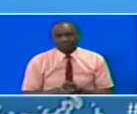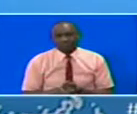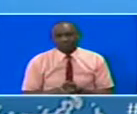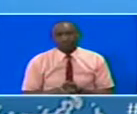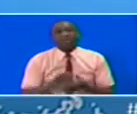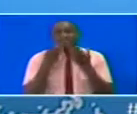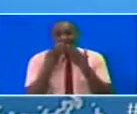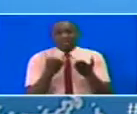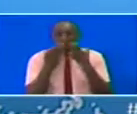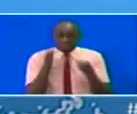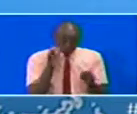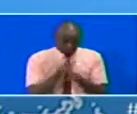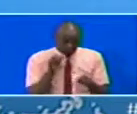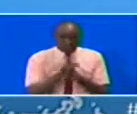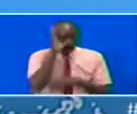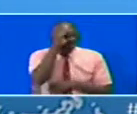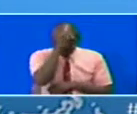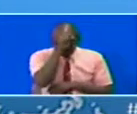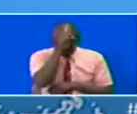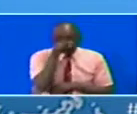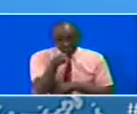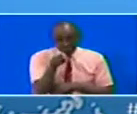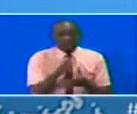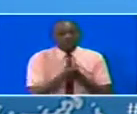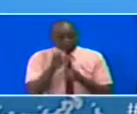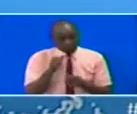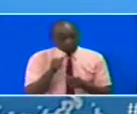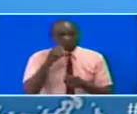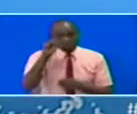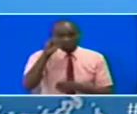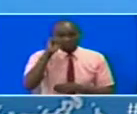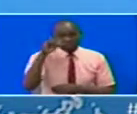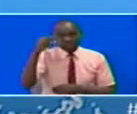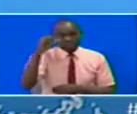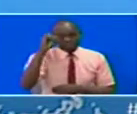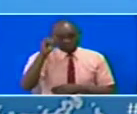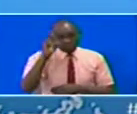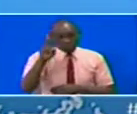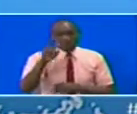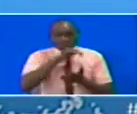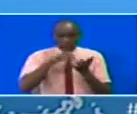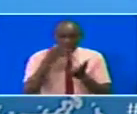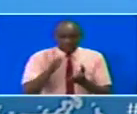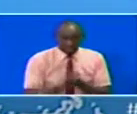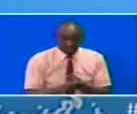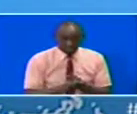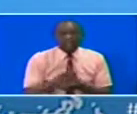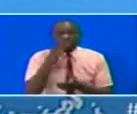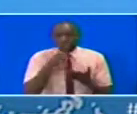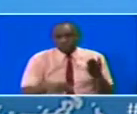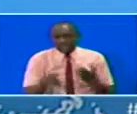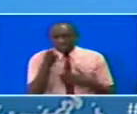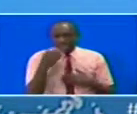Thank you very much, Akisa. I'm in Sigor constituency, West Pokot County, where there have been